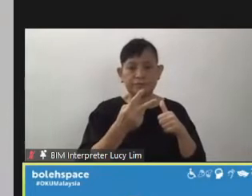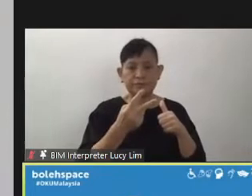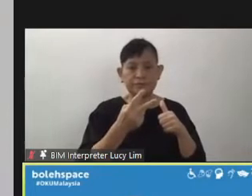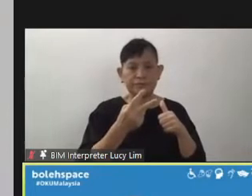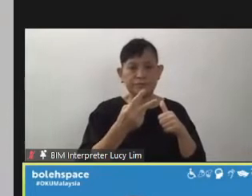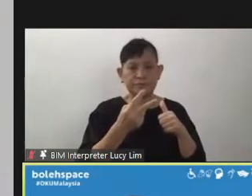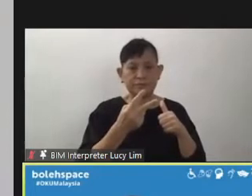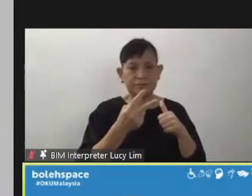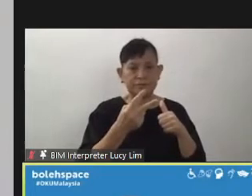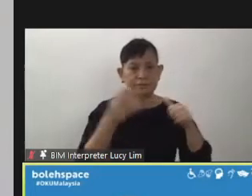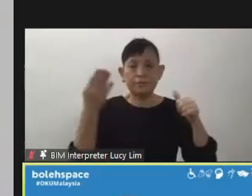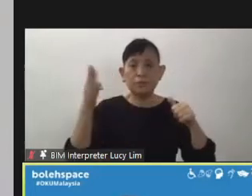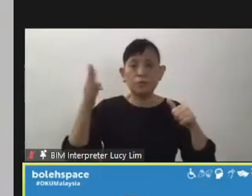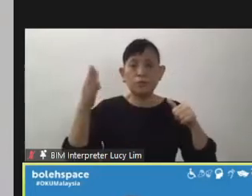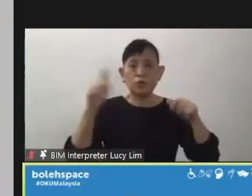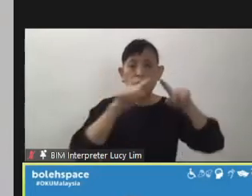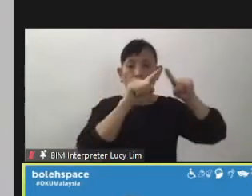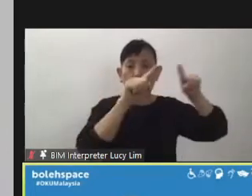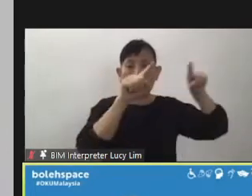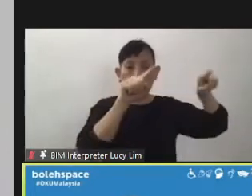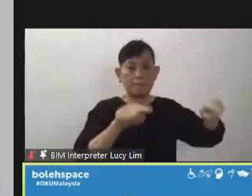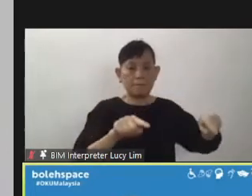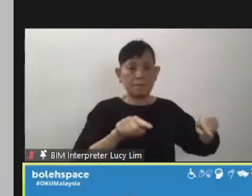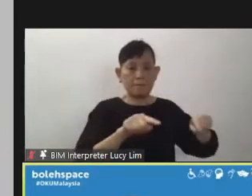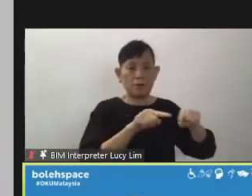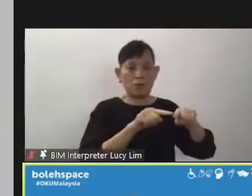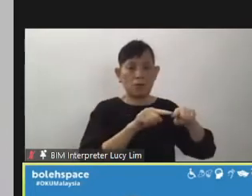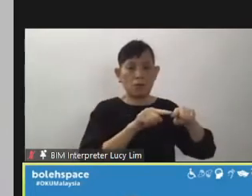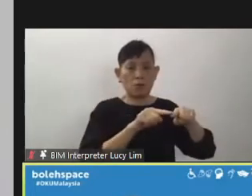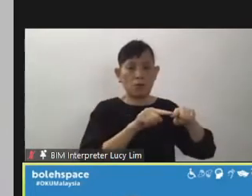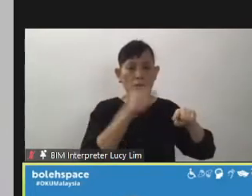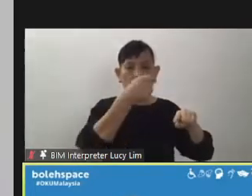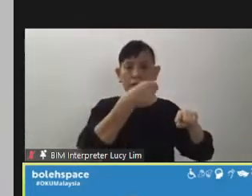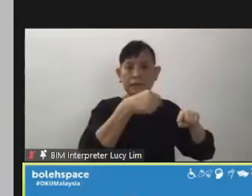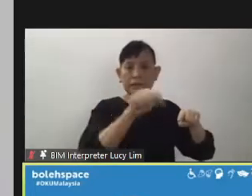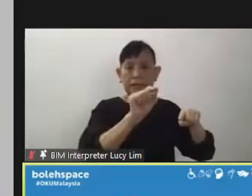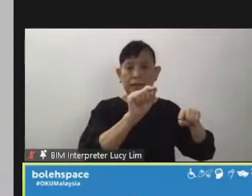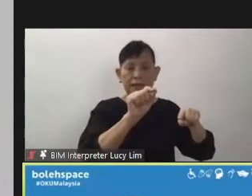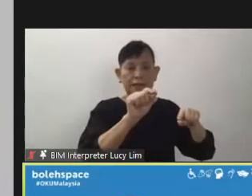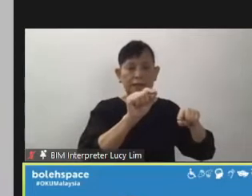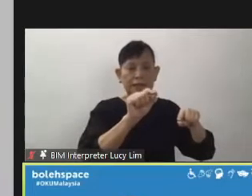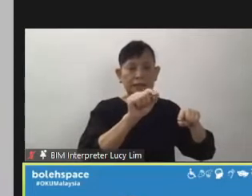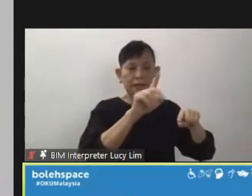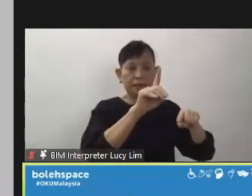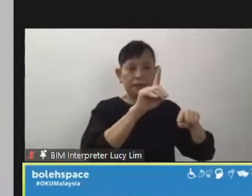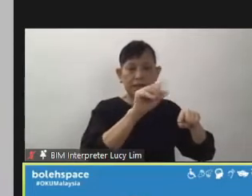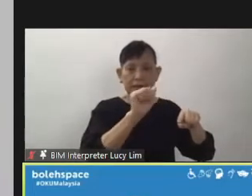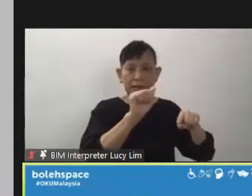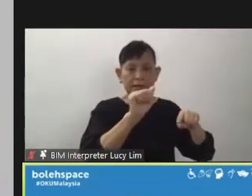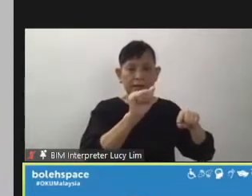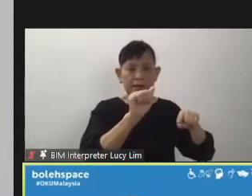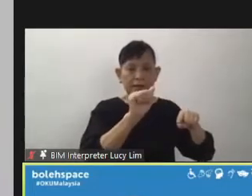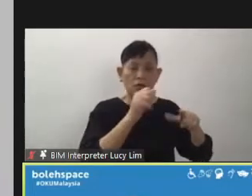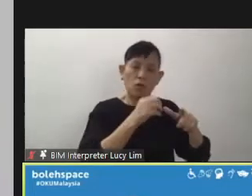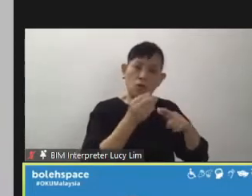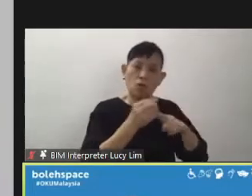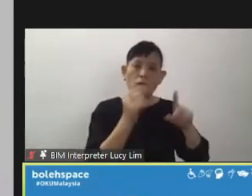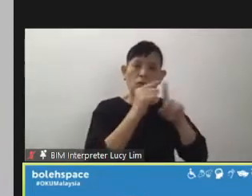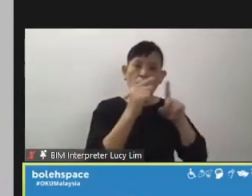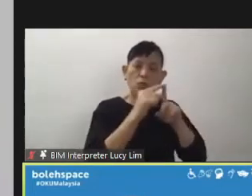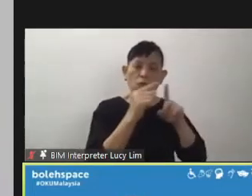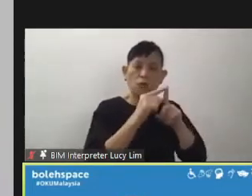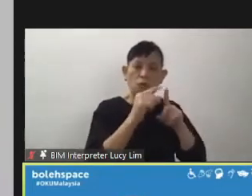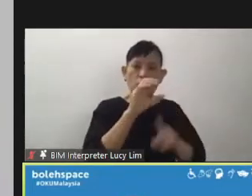blue box here with a tick on disabled and kurang upaya, and with